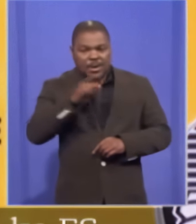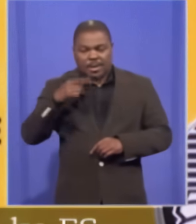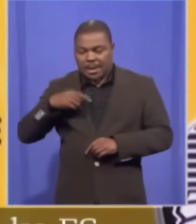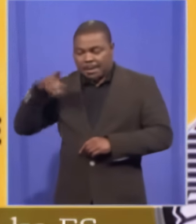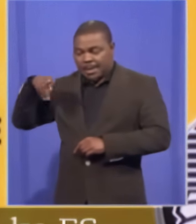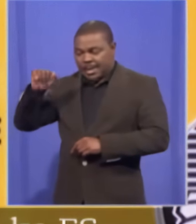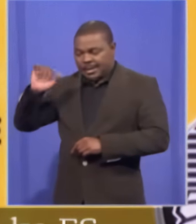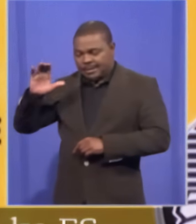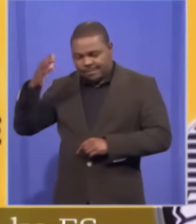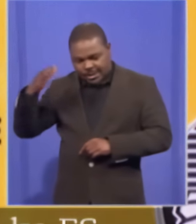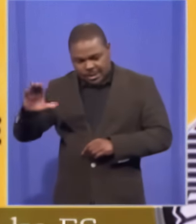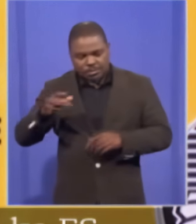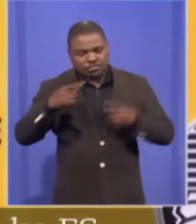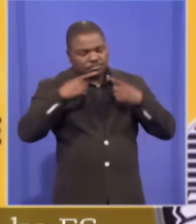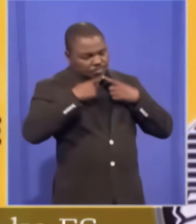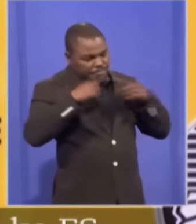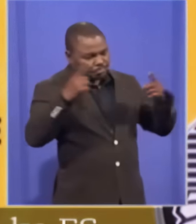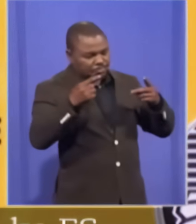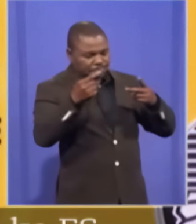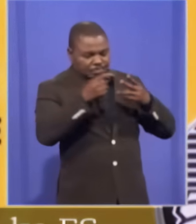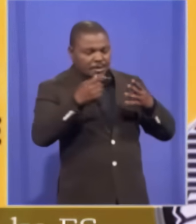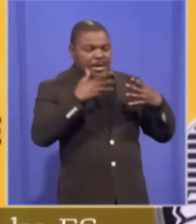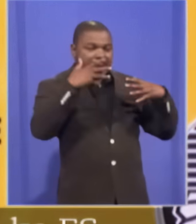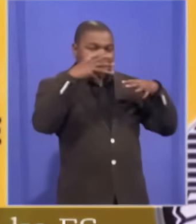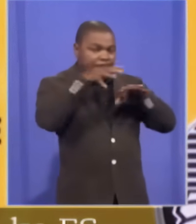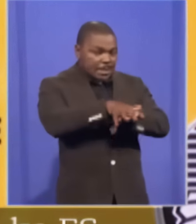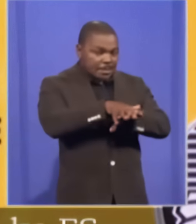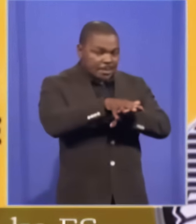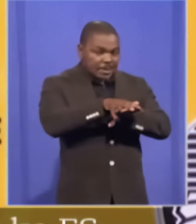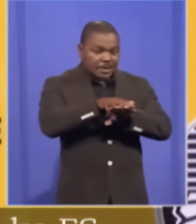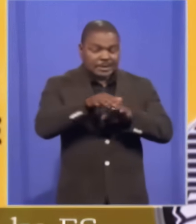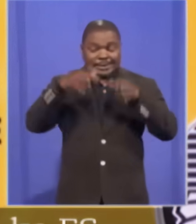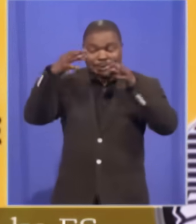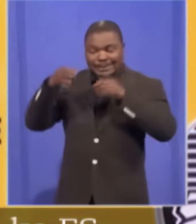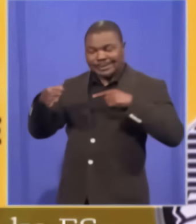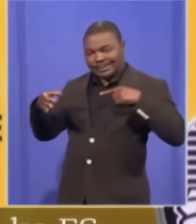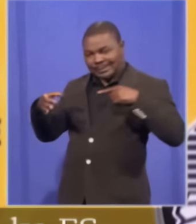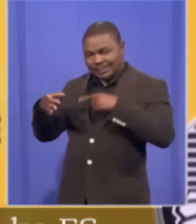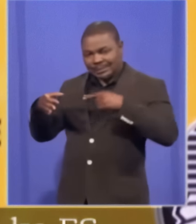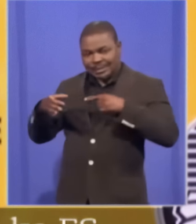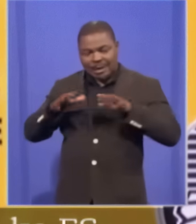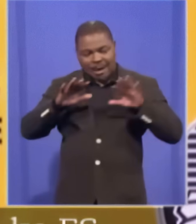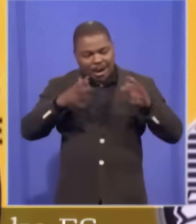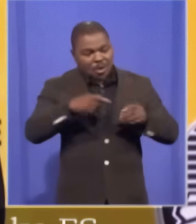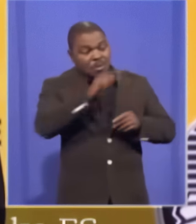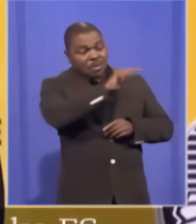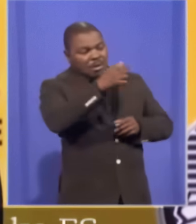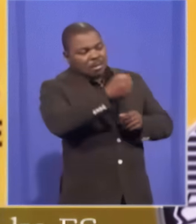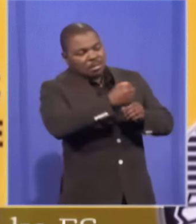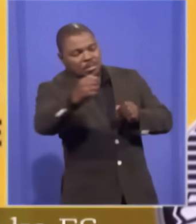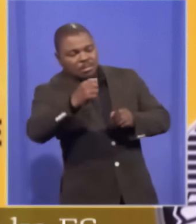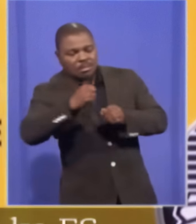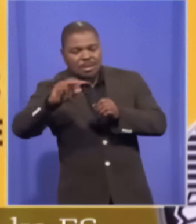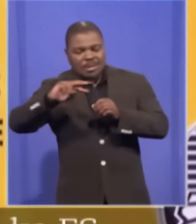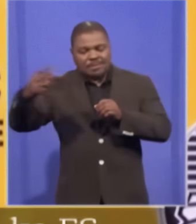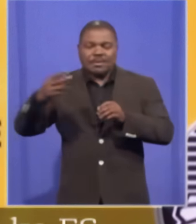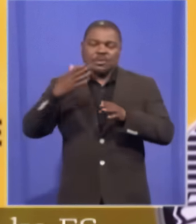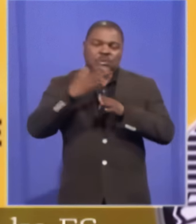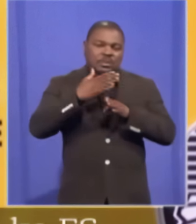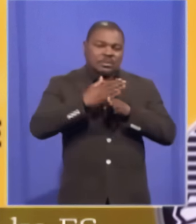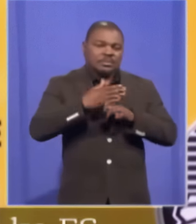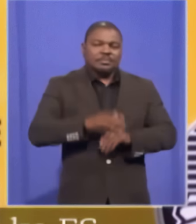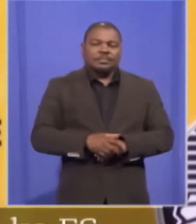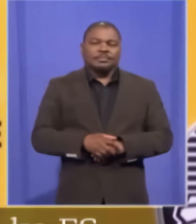the PEC for the implementation of that decision of redeployment of comrades who are affected in